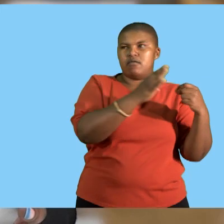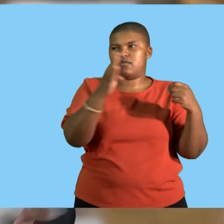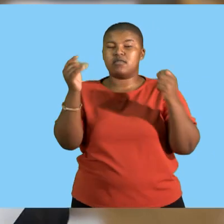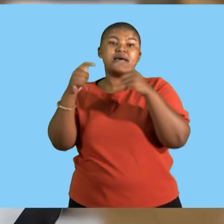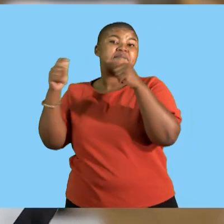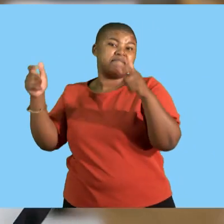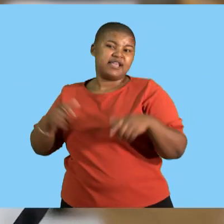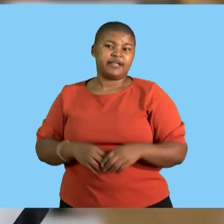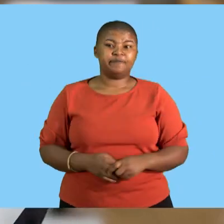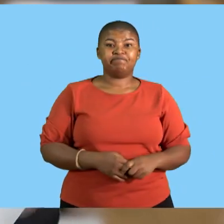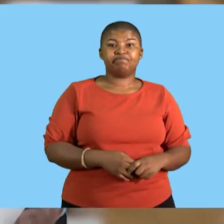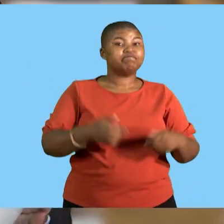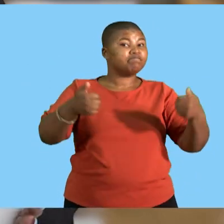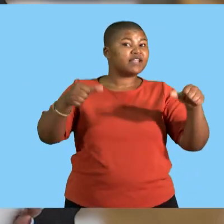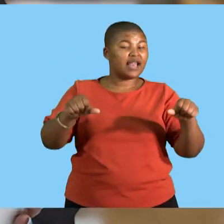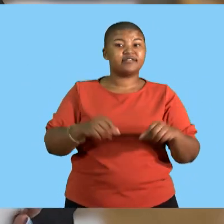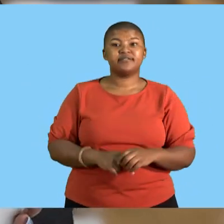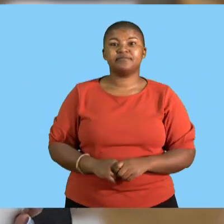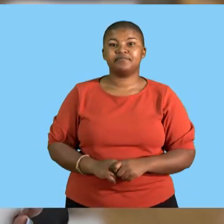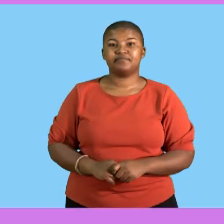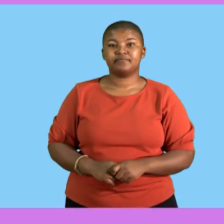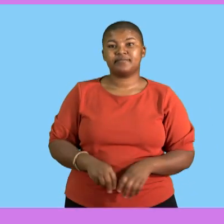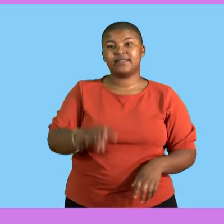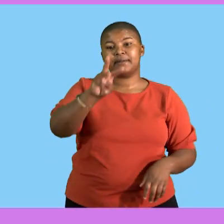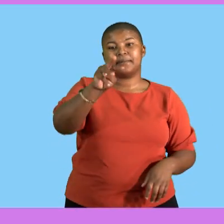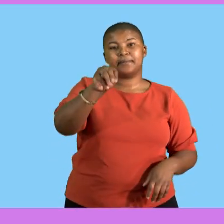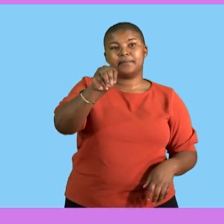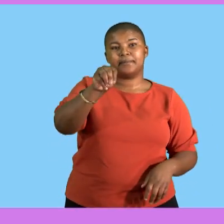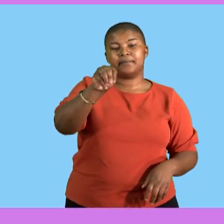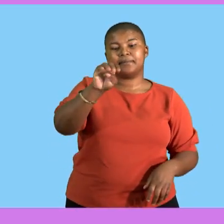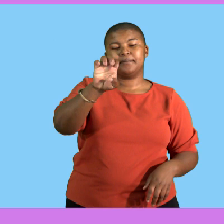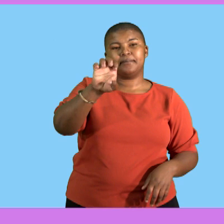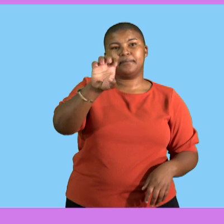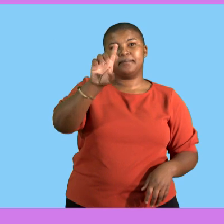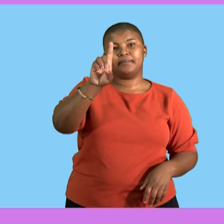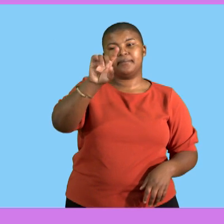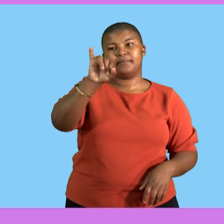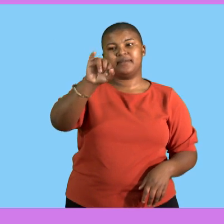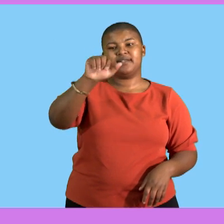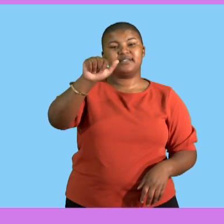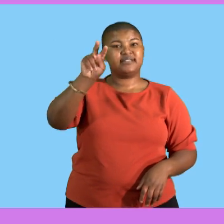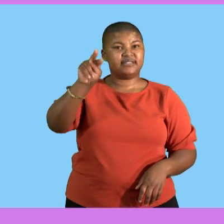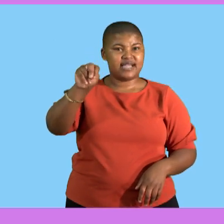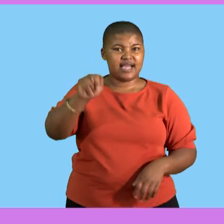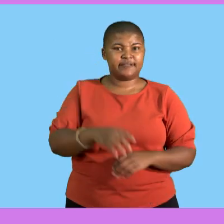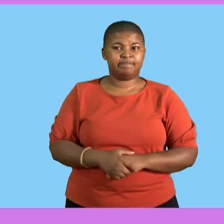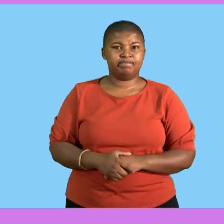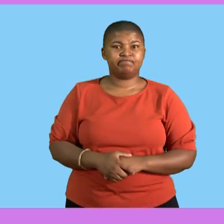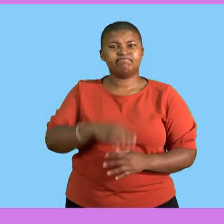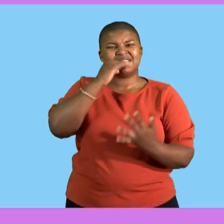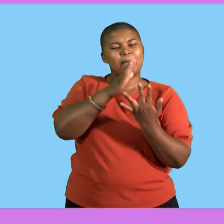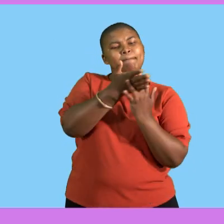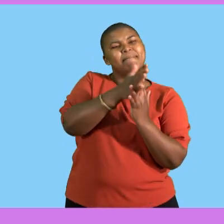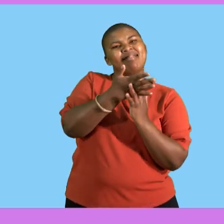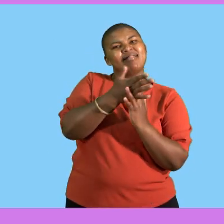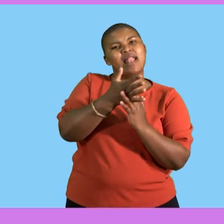to our next concept, which is median. Now, median is the most middle value in a data set. It